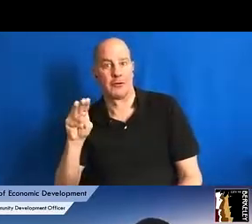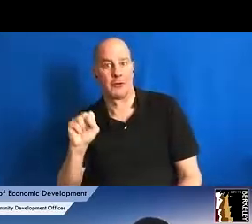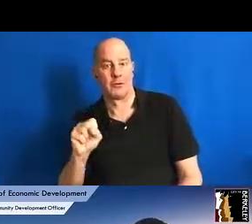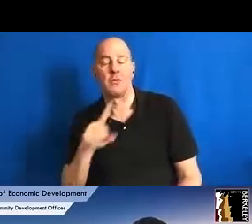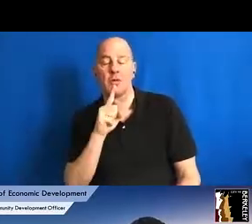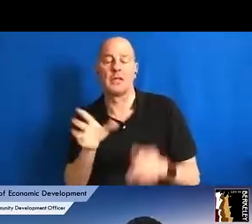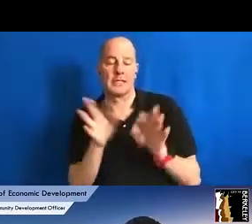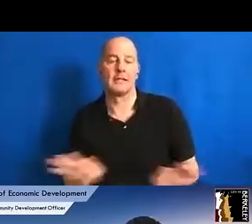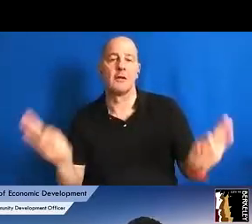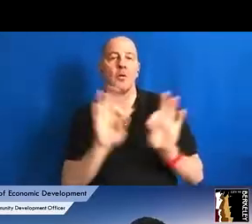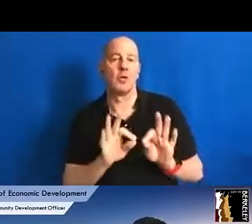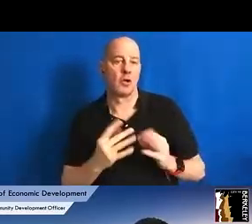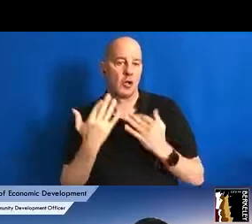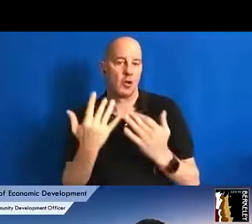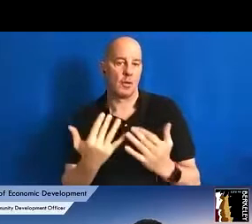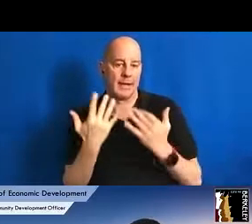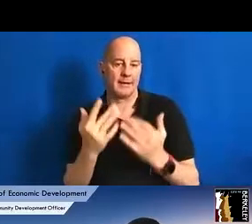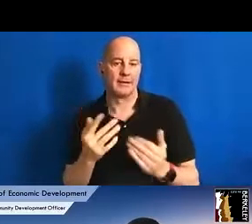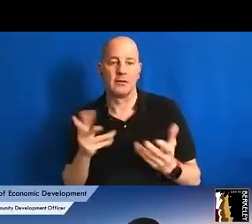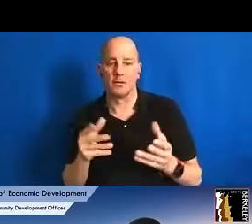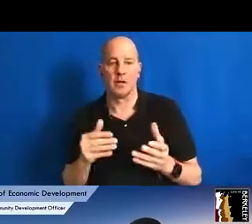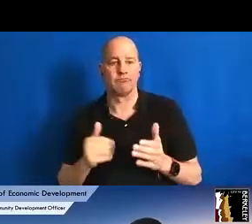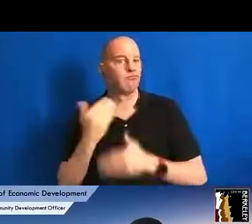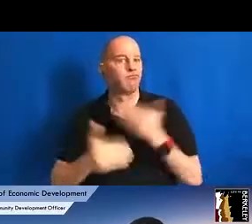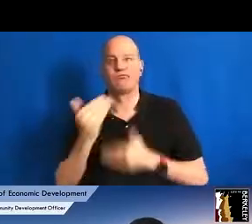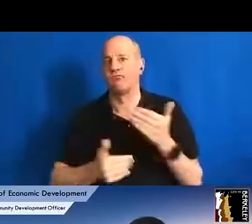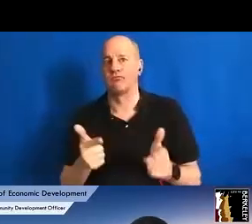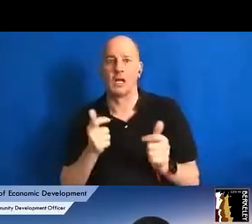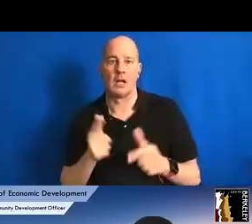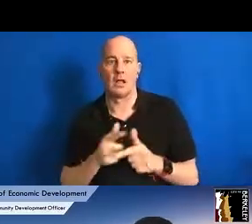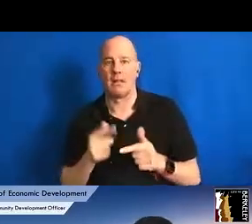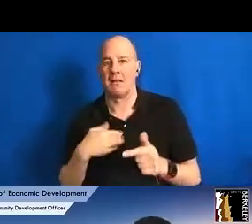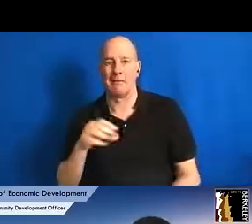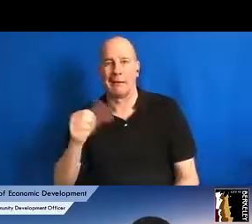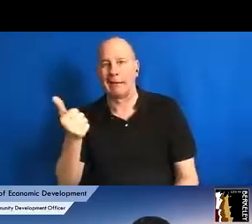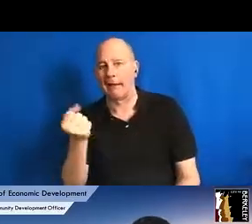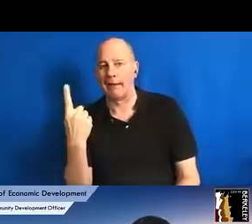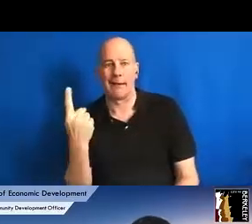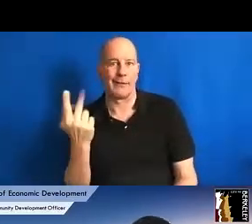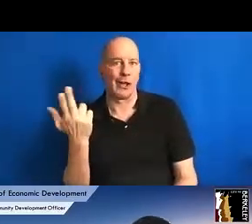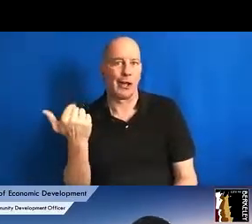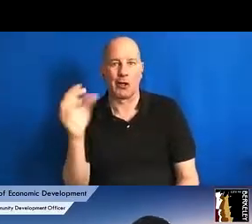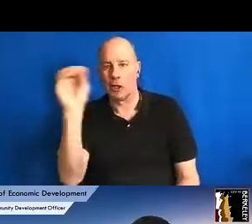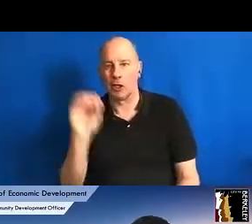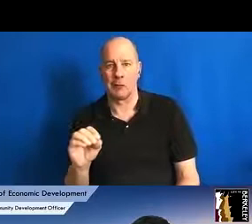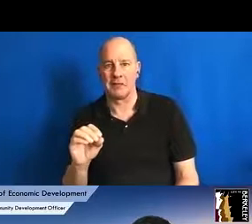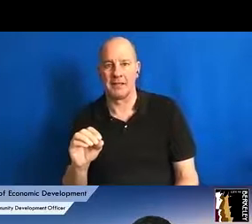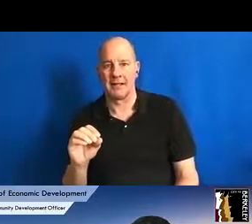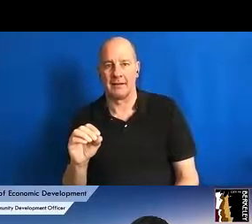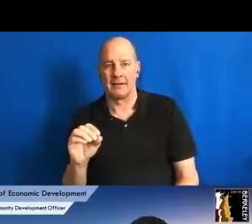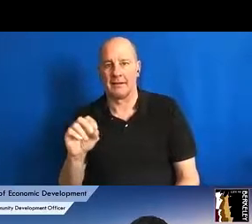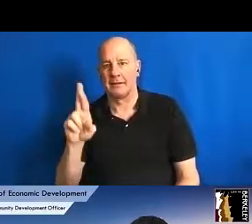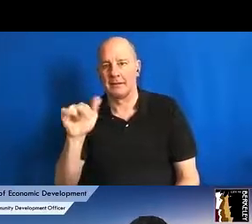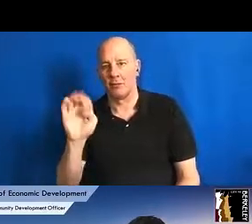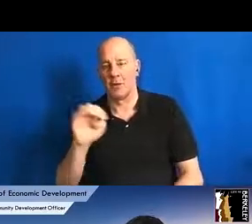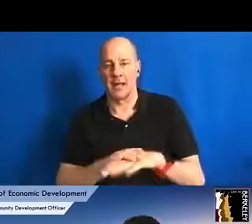don't want to, move too quick and end up with a 10, 11, 13% rate on your loan.